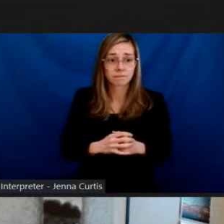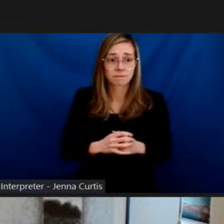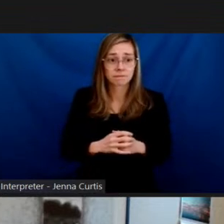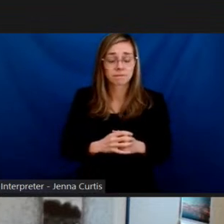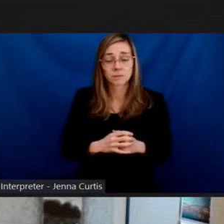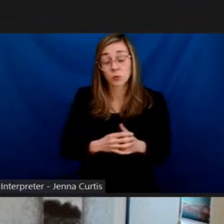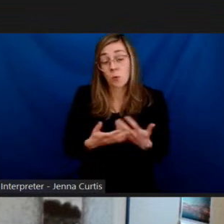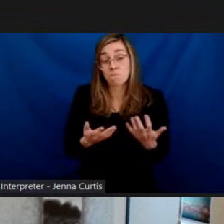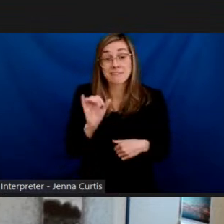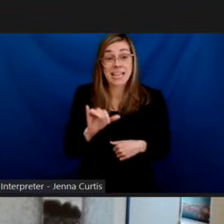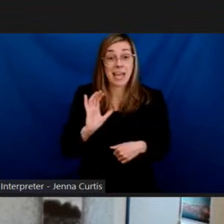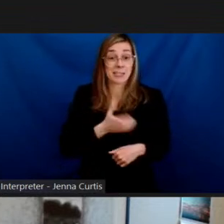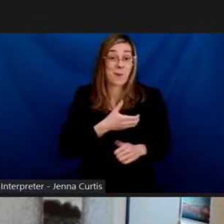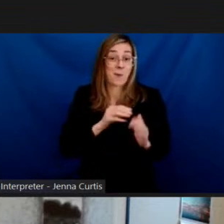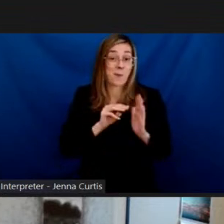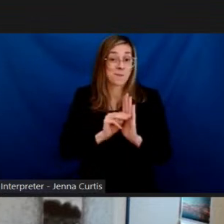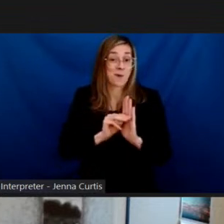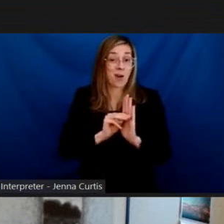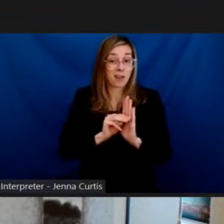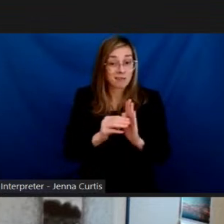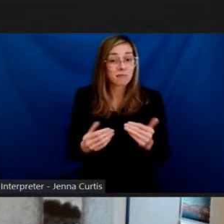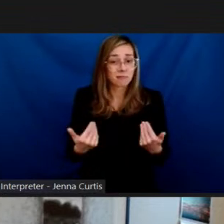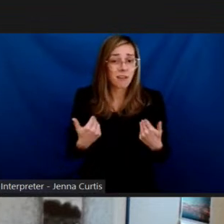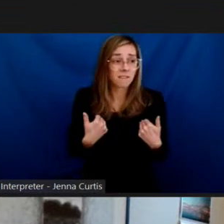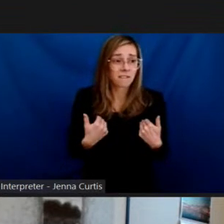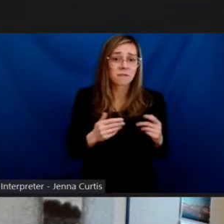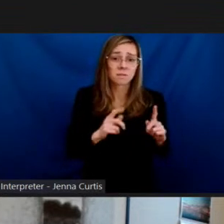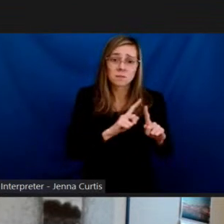model is. We have a few different